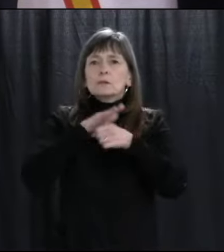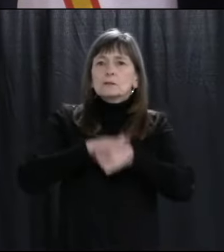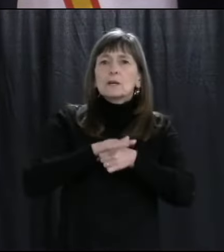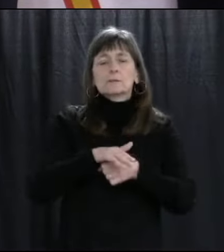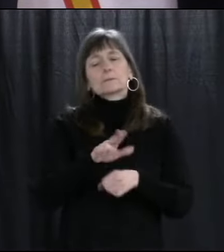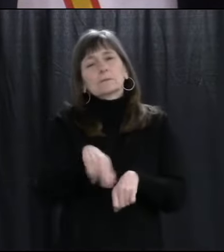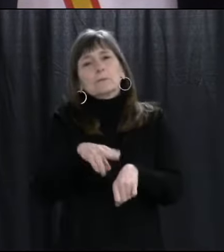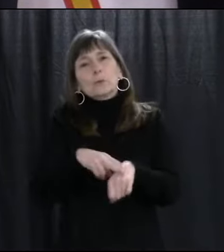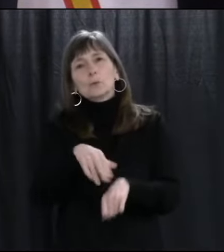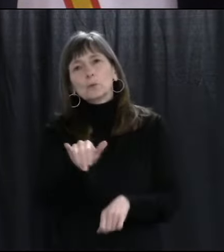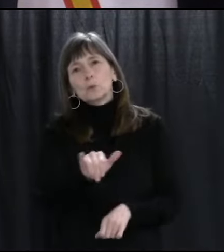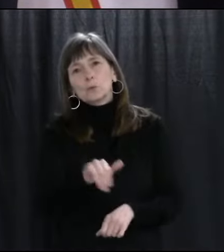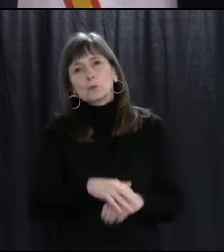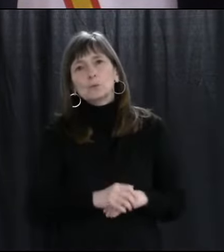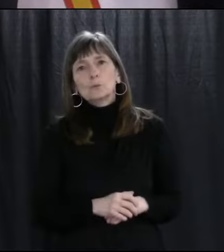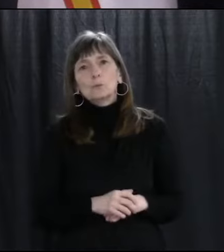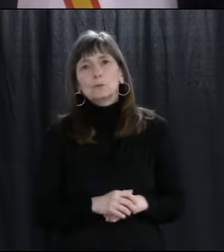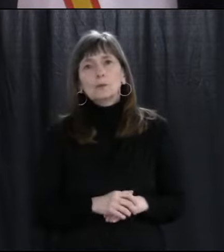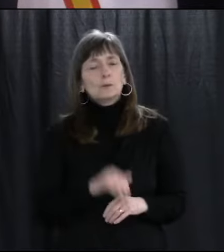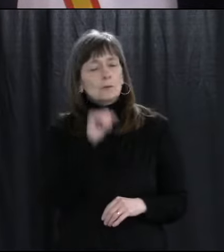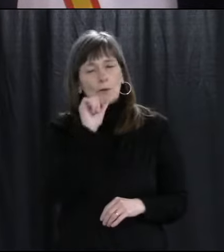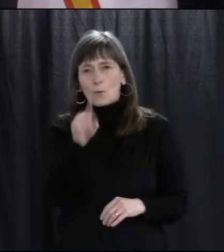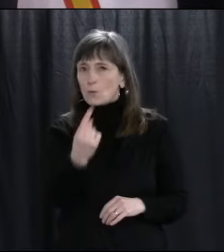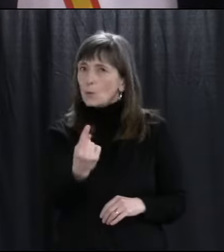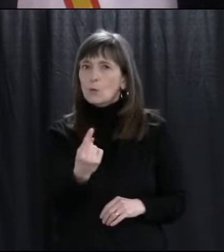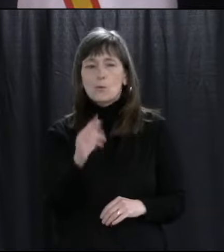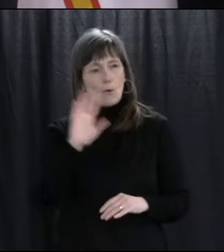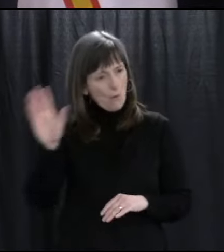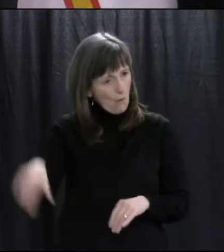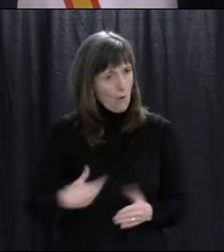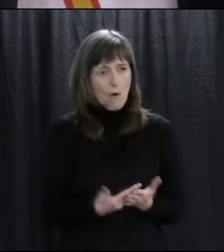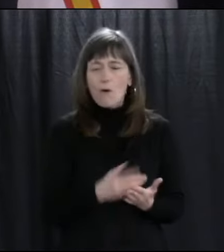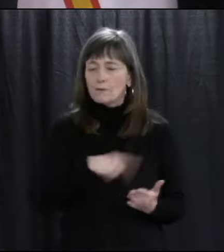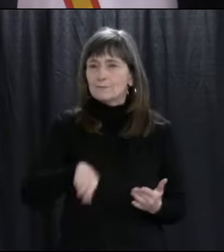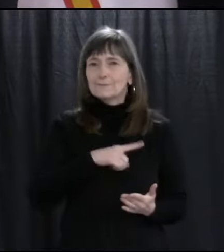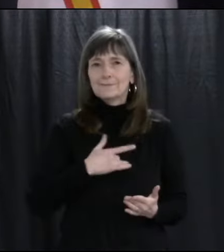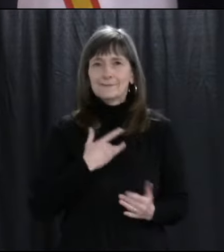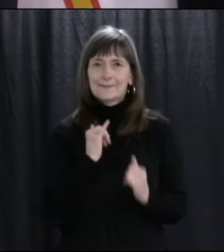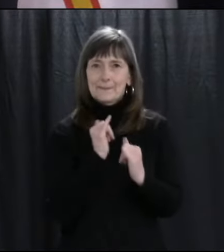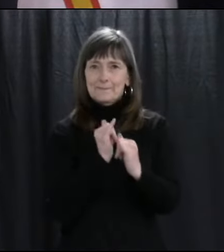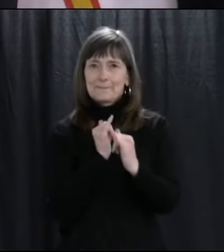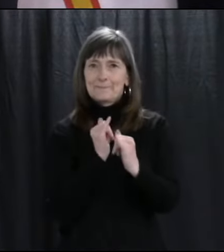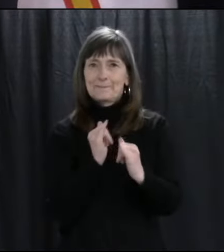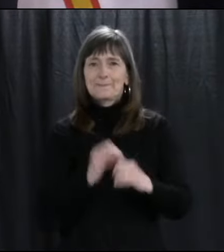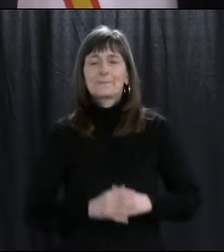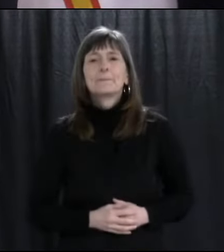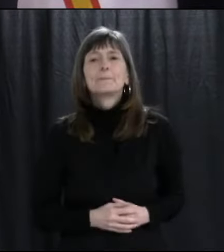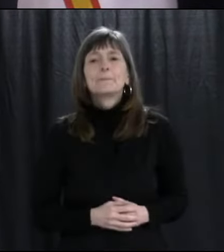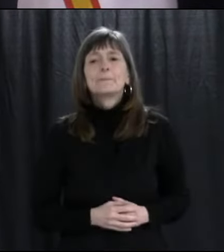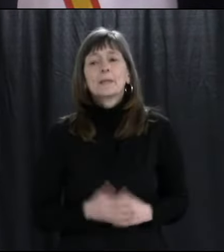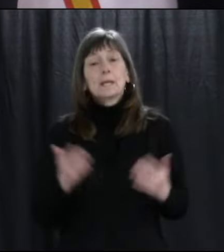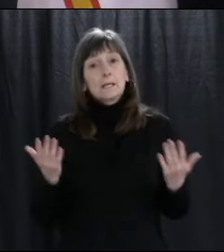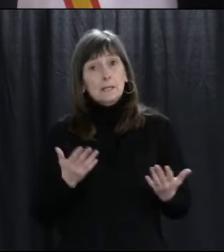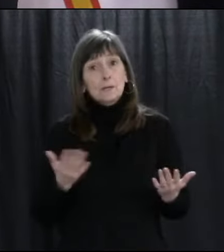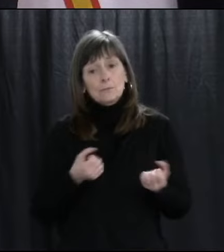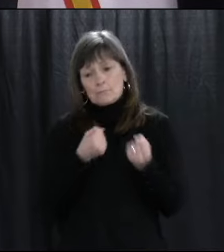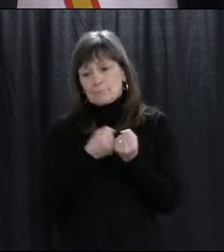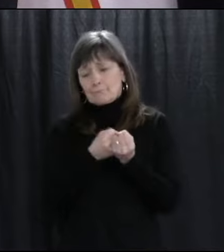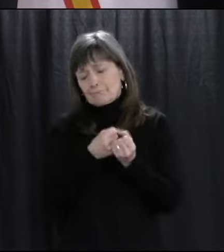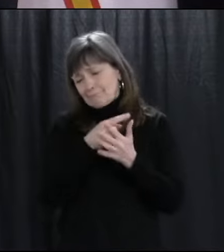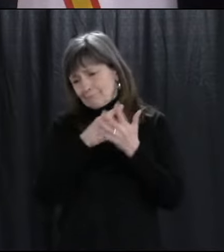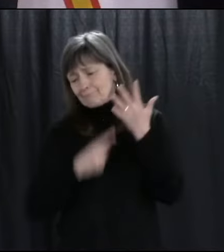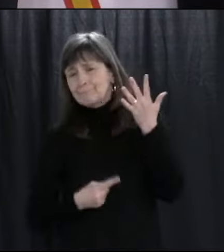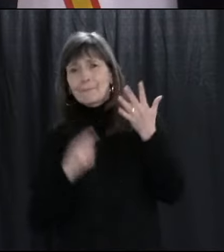to what we are going through and that you are not alone. We have mental health resources available in our province for support and